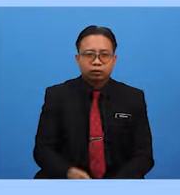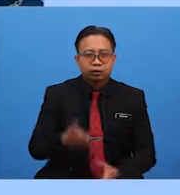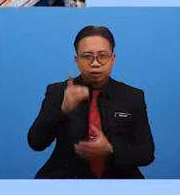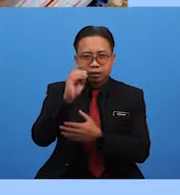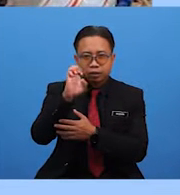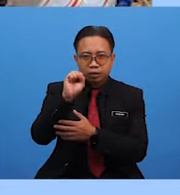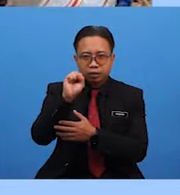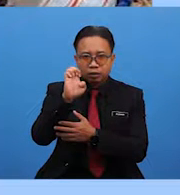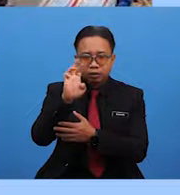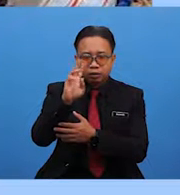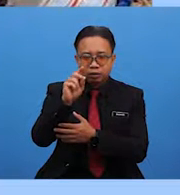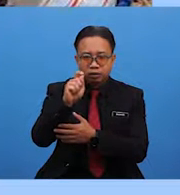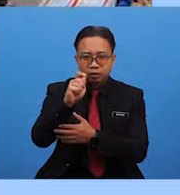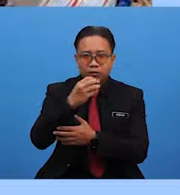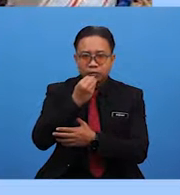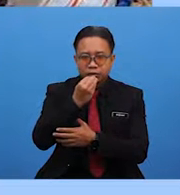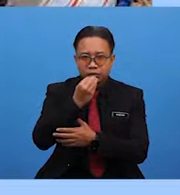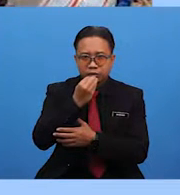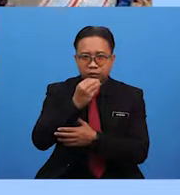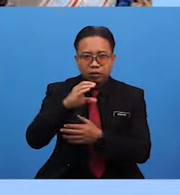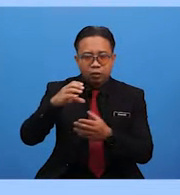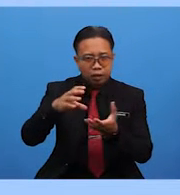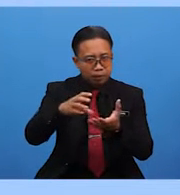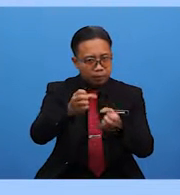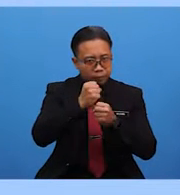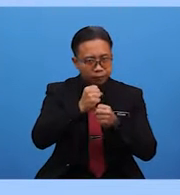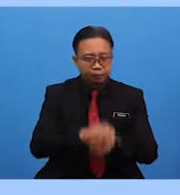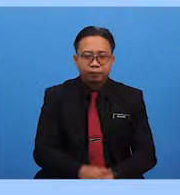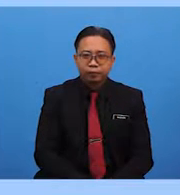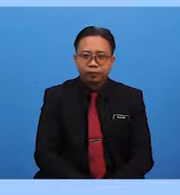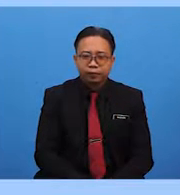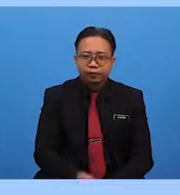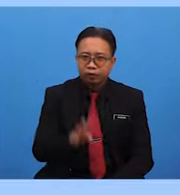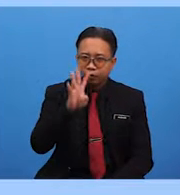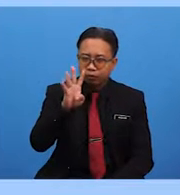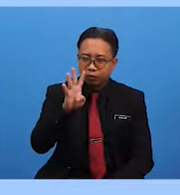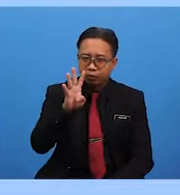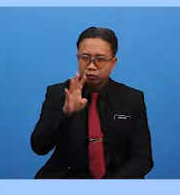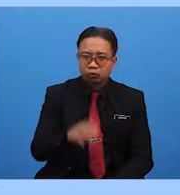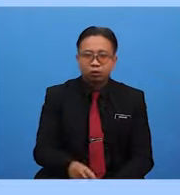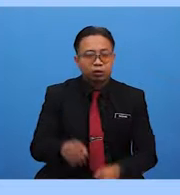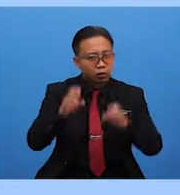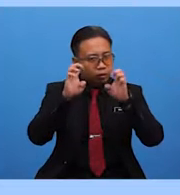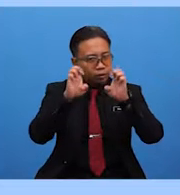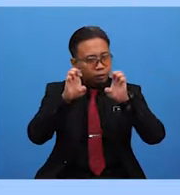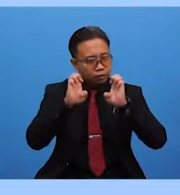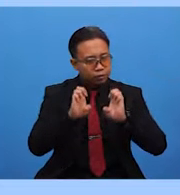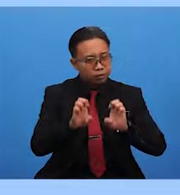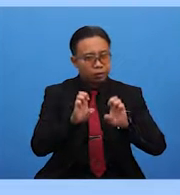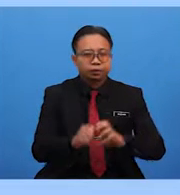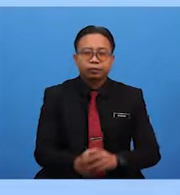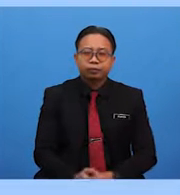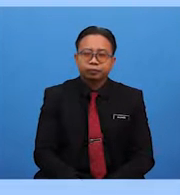desserts, candies plus consume. Picture four, picture of someone at the